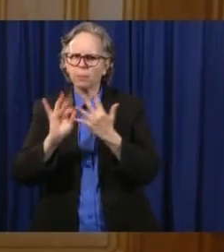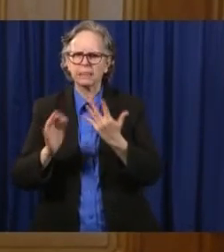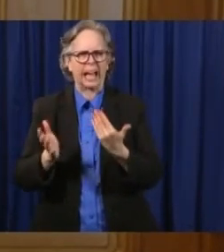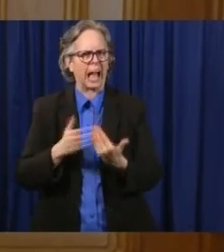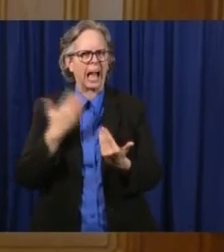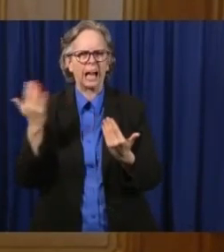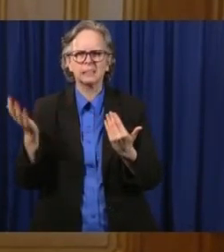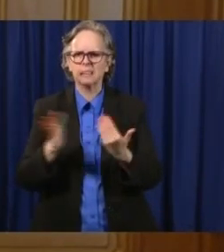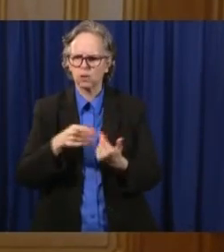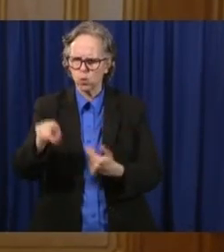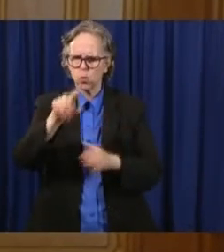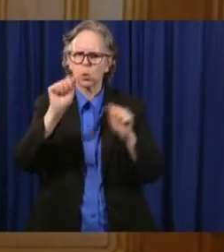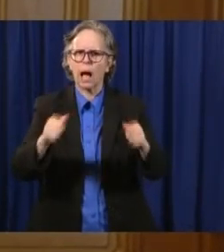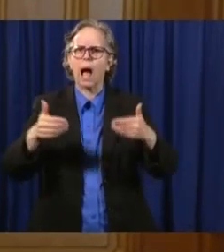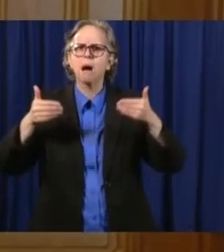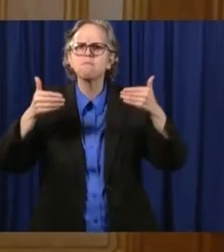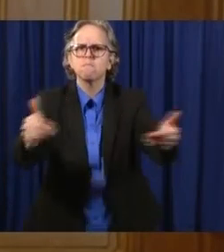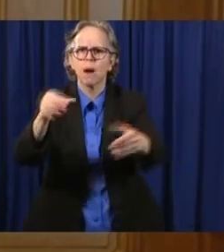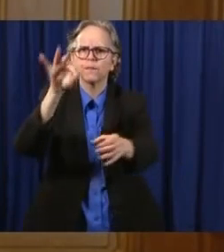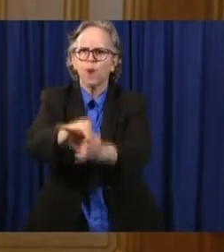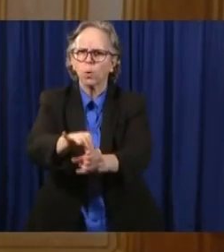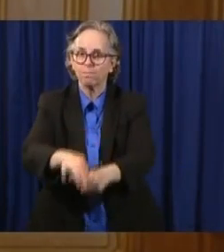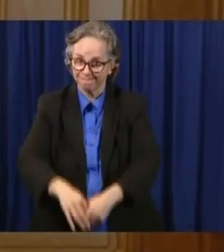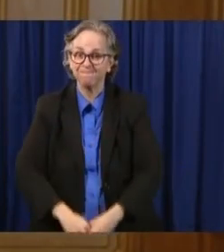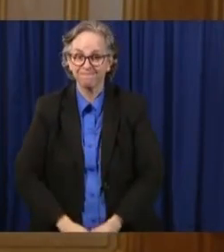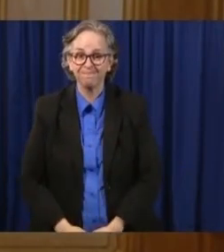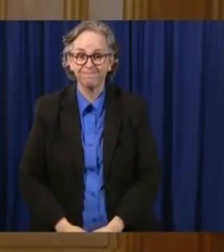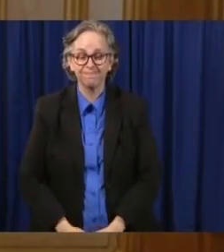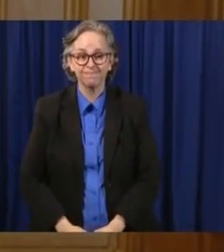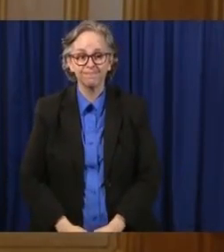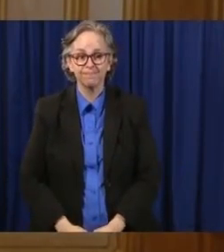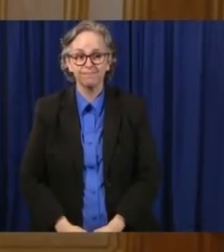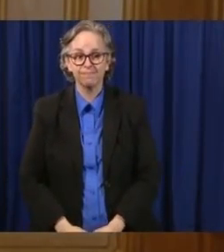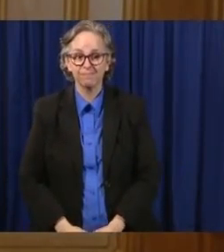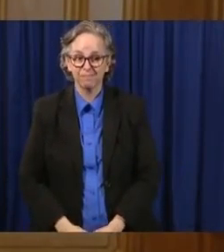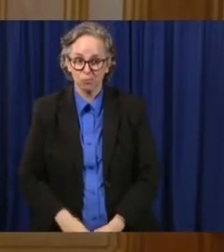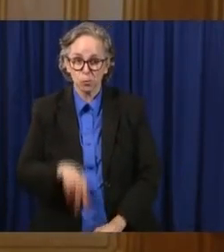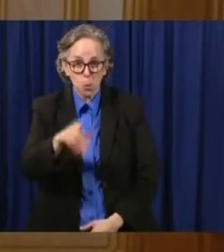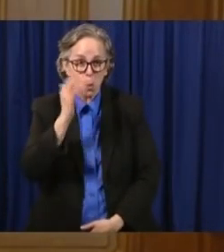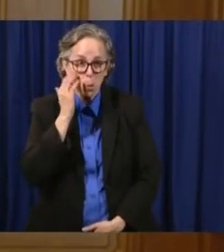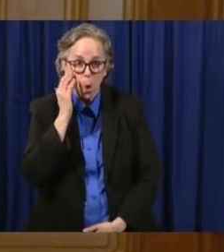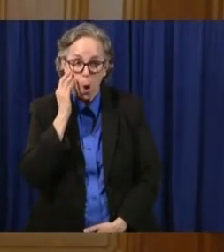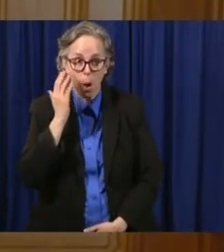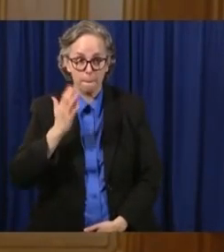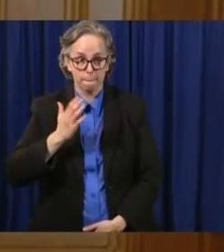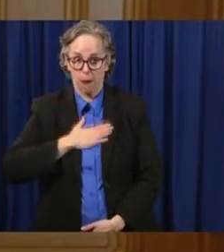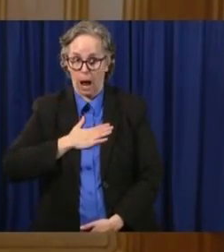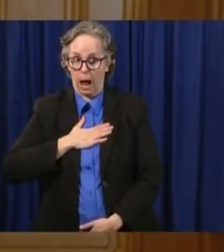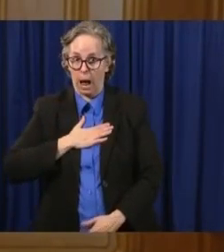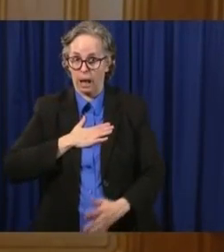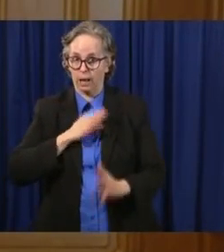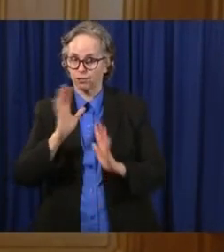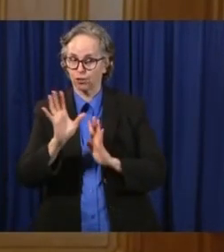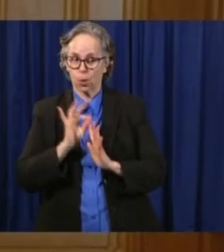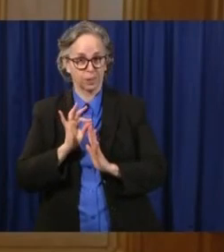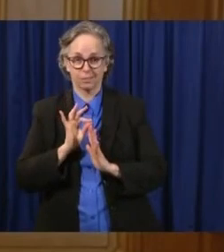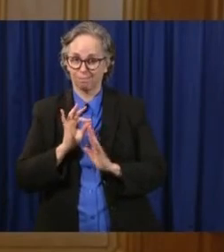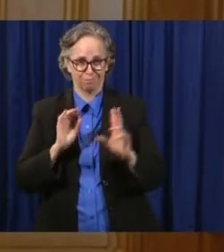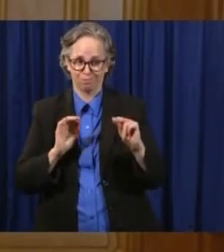in Ohio. As you know, this was not my choice or the Secretary of